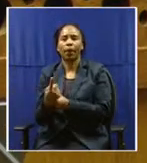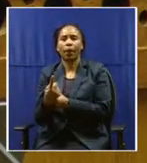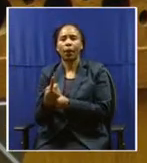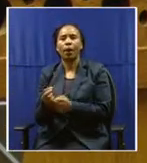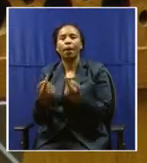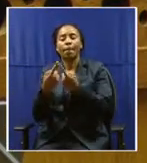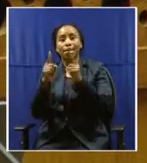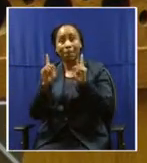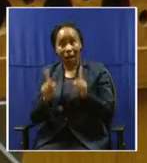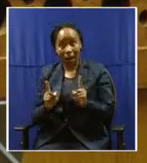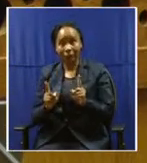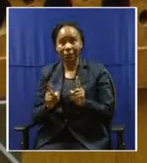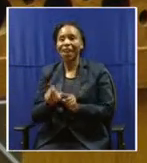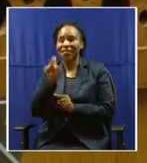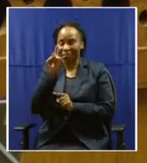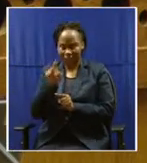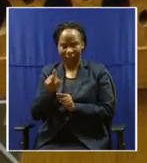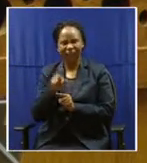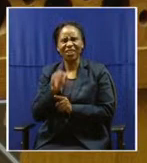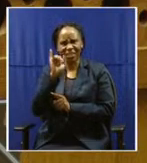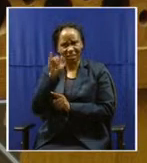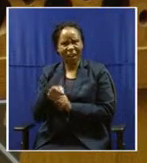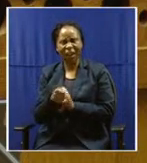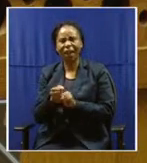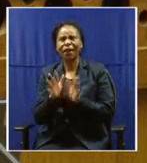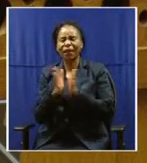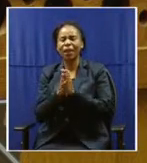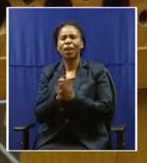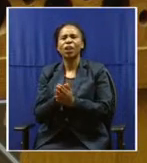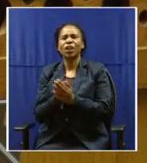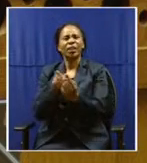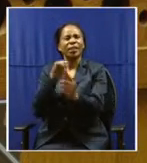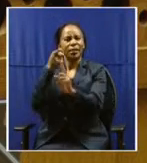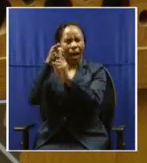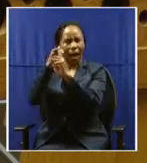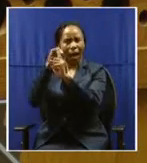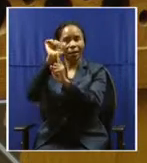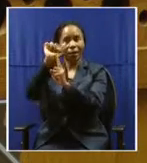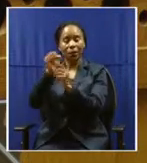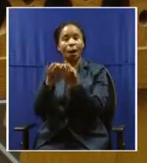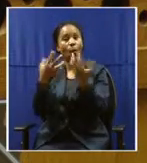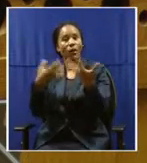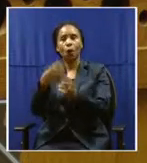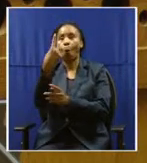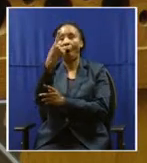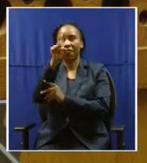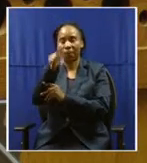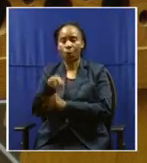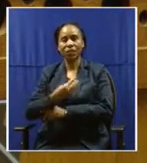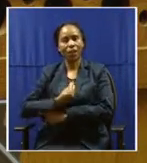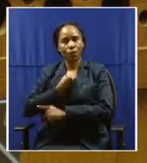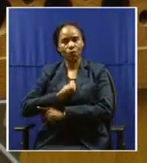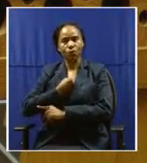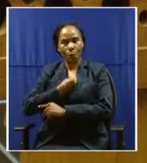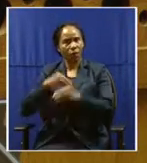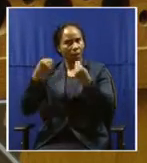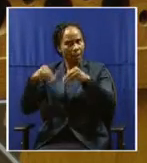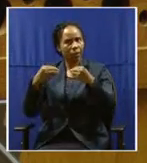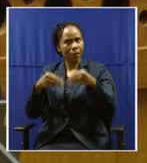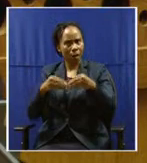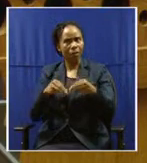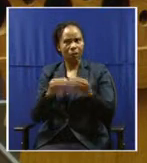nevertheless managed to reach its target of 1,000 youth businesses